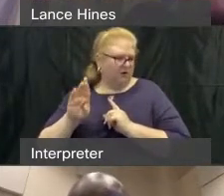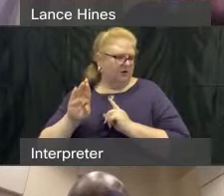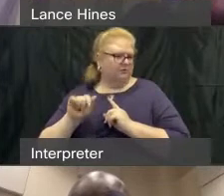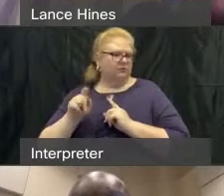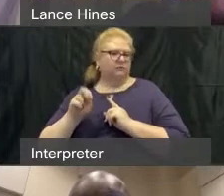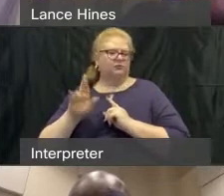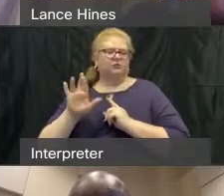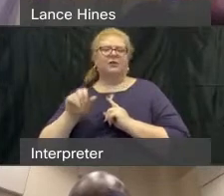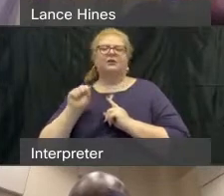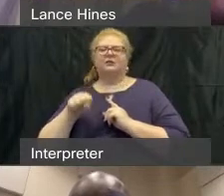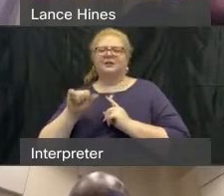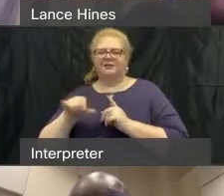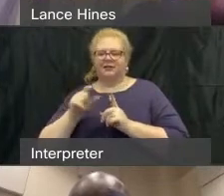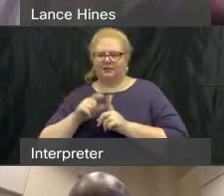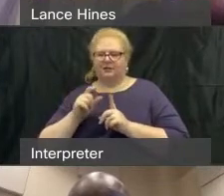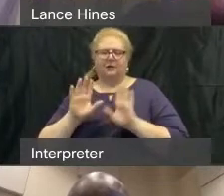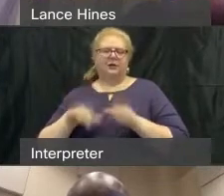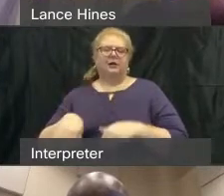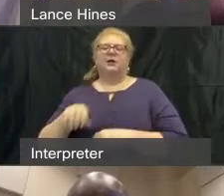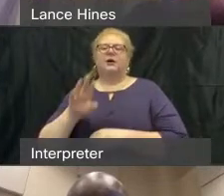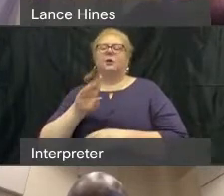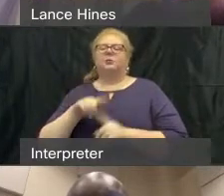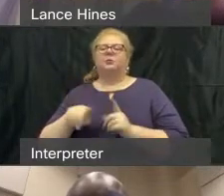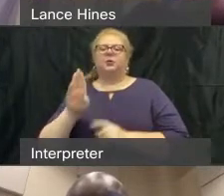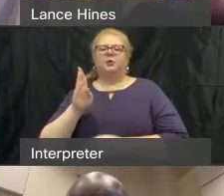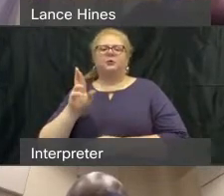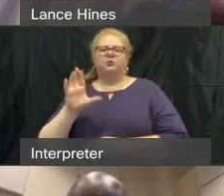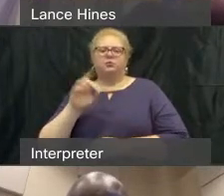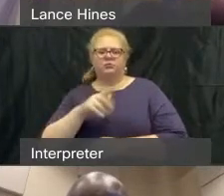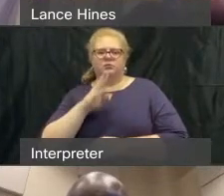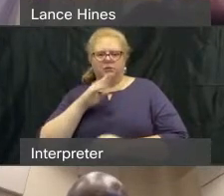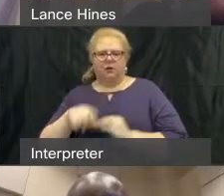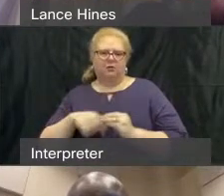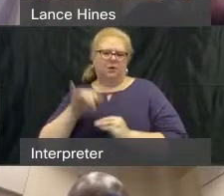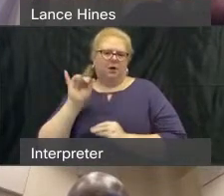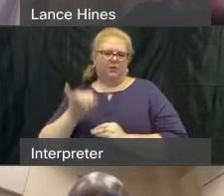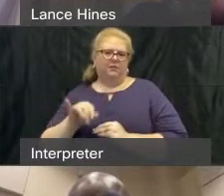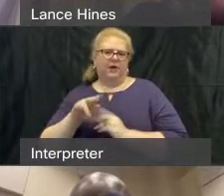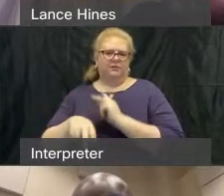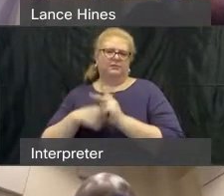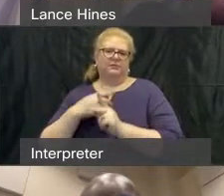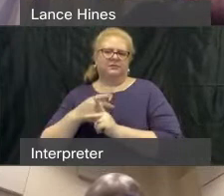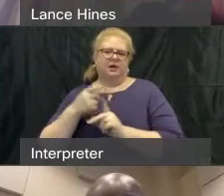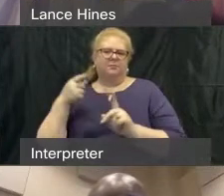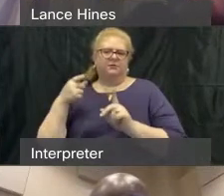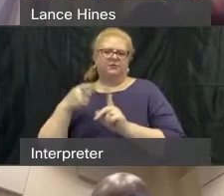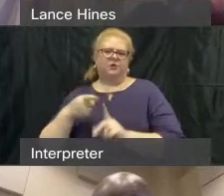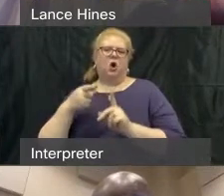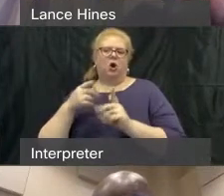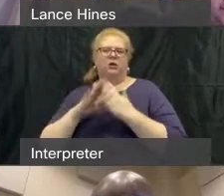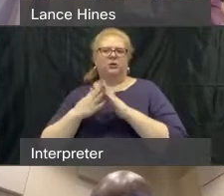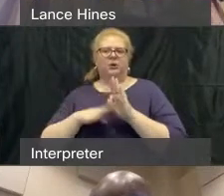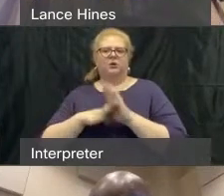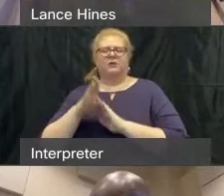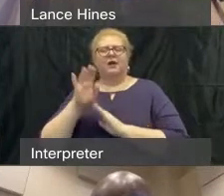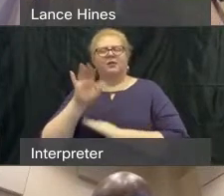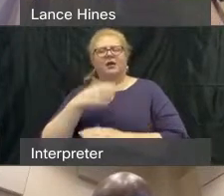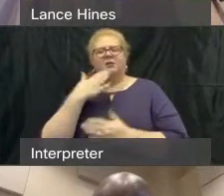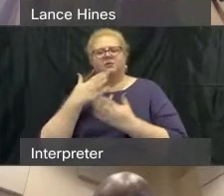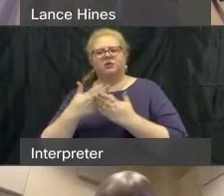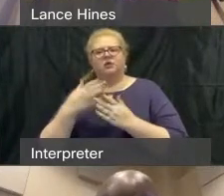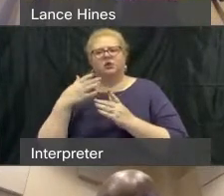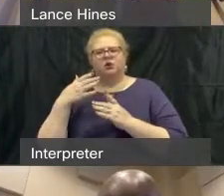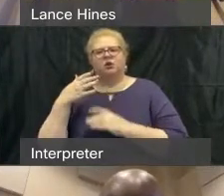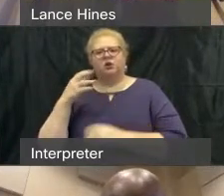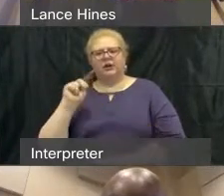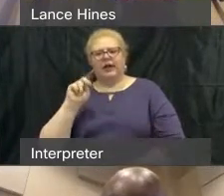Bruce, to your point about that being a form of targeting, I think you make a good point. I think our